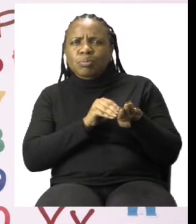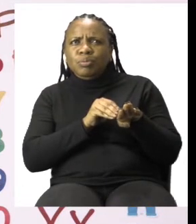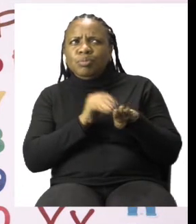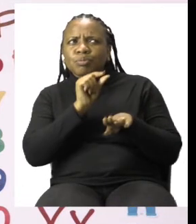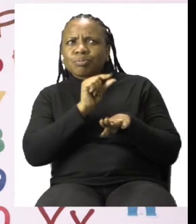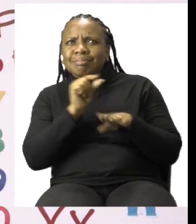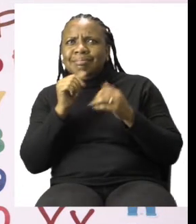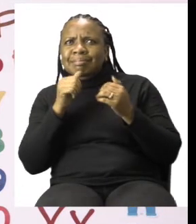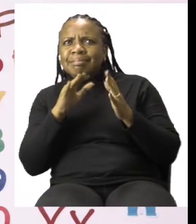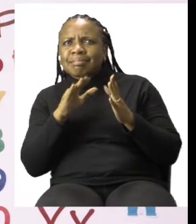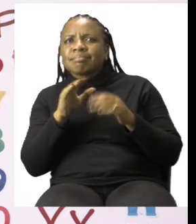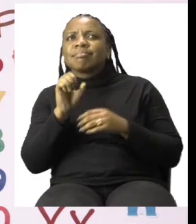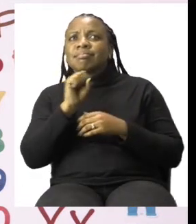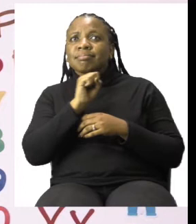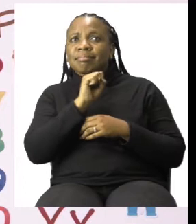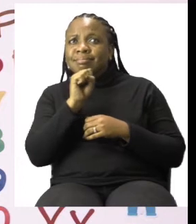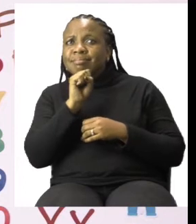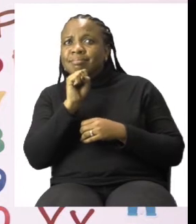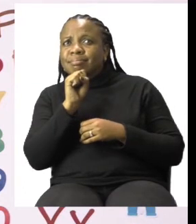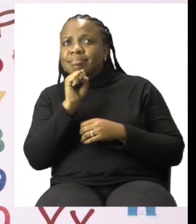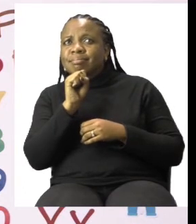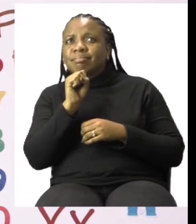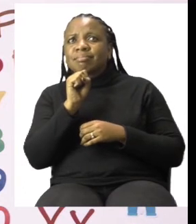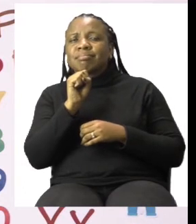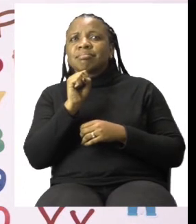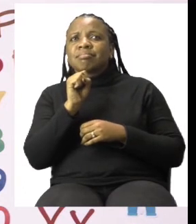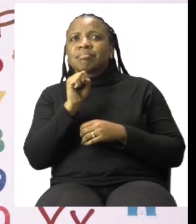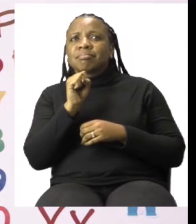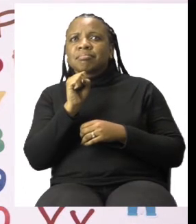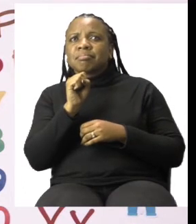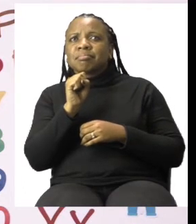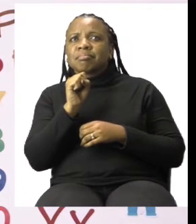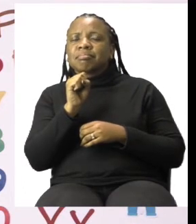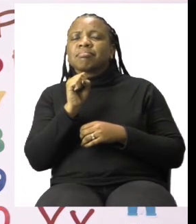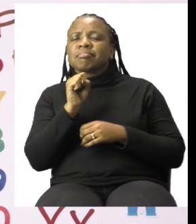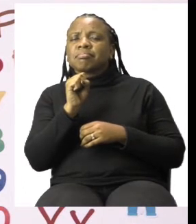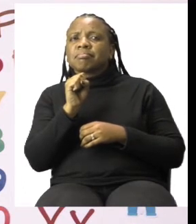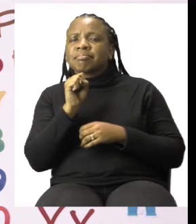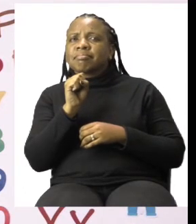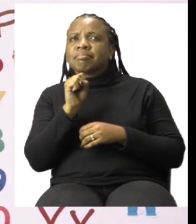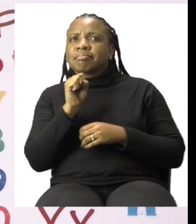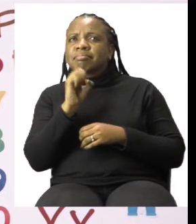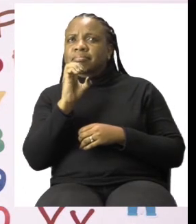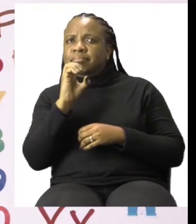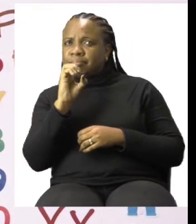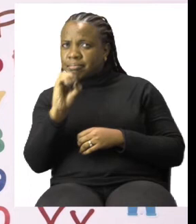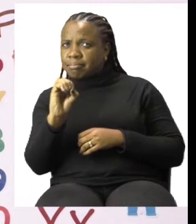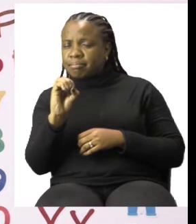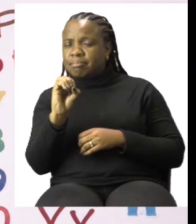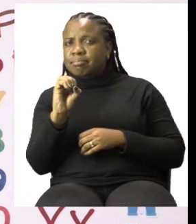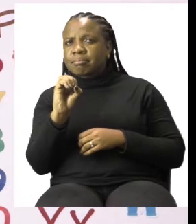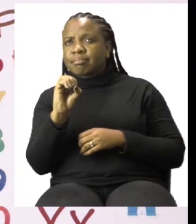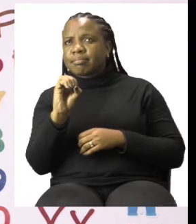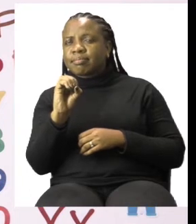we are going to take one of the S's. There it is. And then we have the O